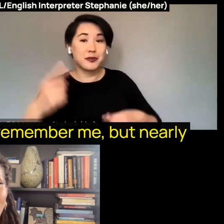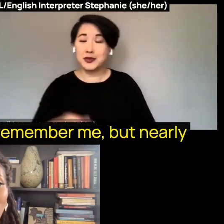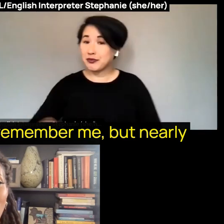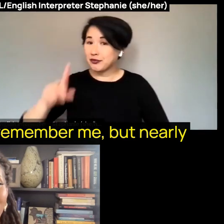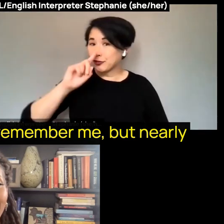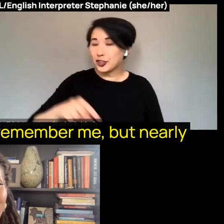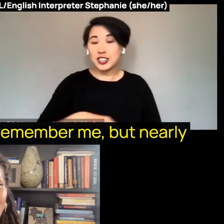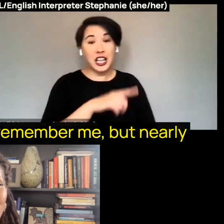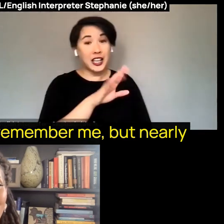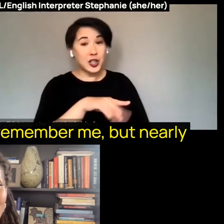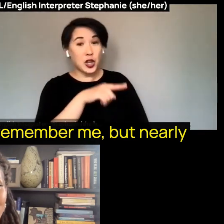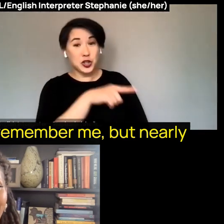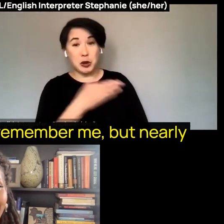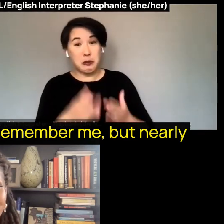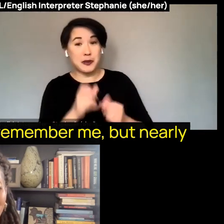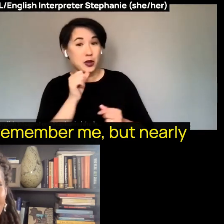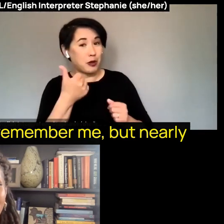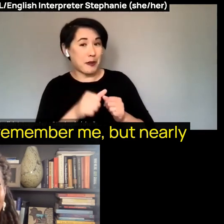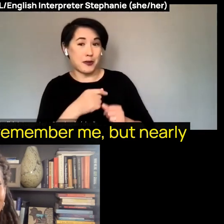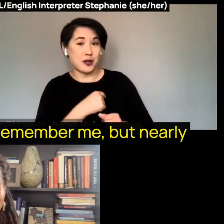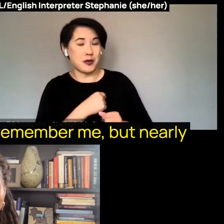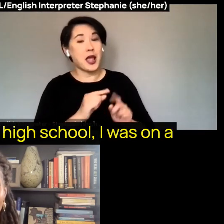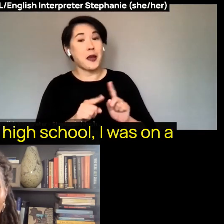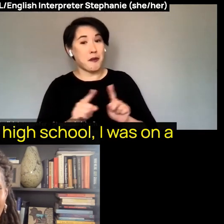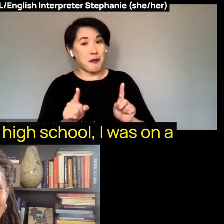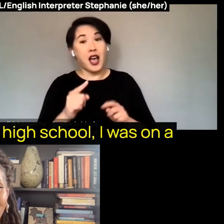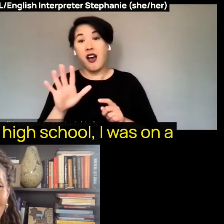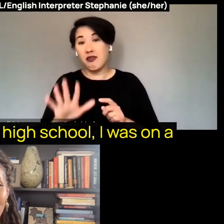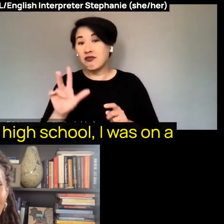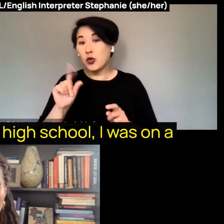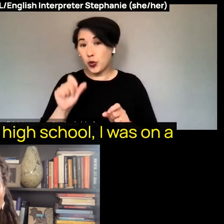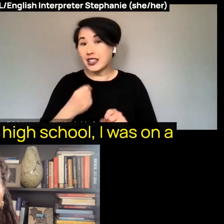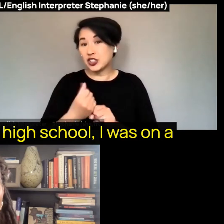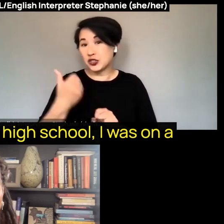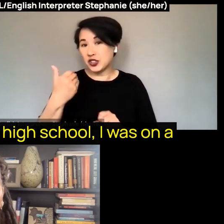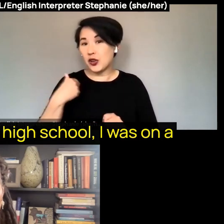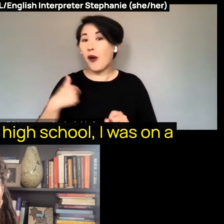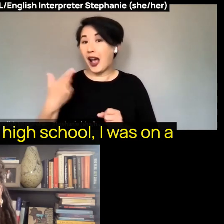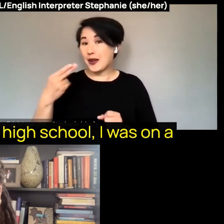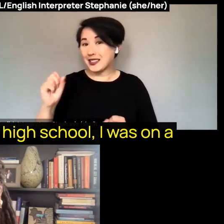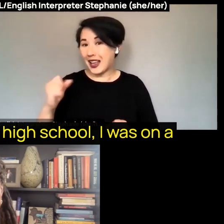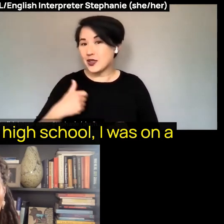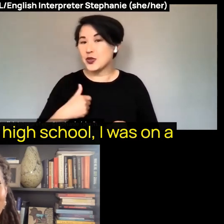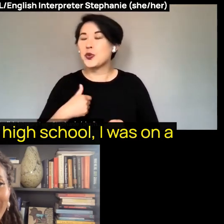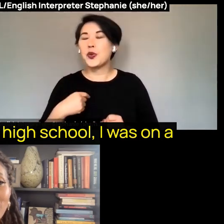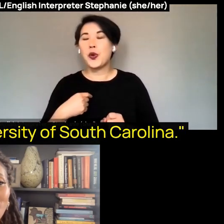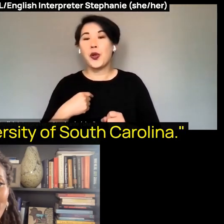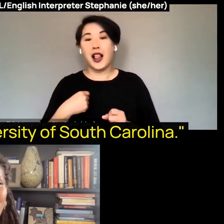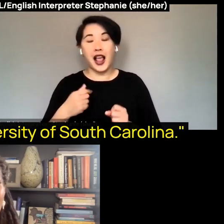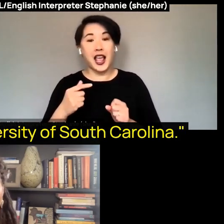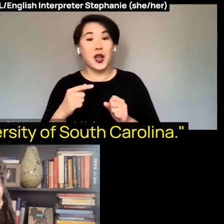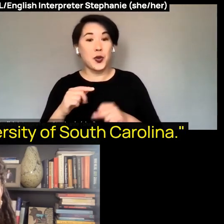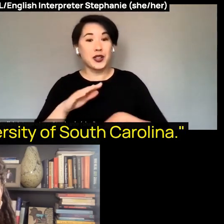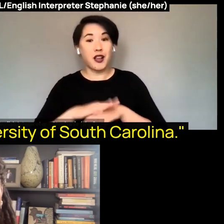goes, "You may not remember me, but nearly 20 years ago when I was in high school, I was on a